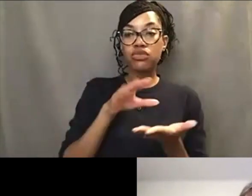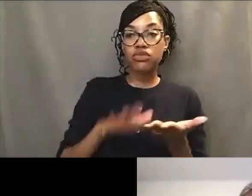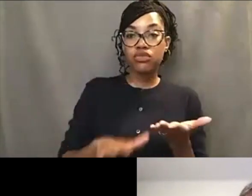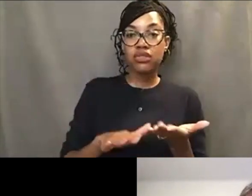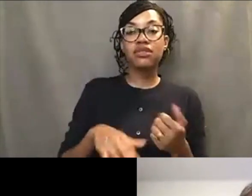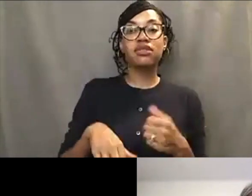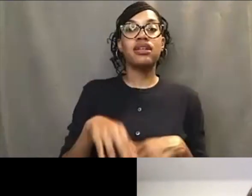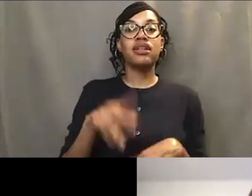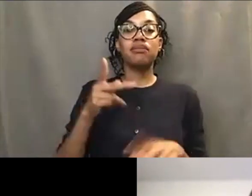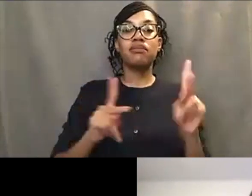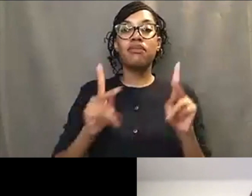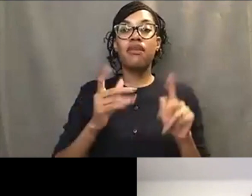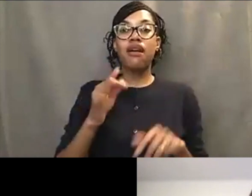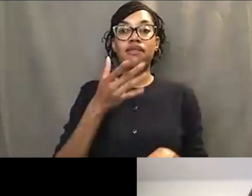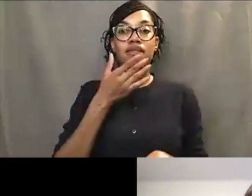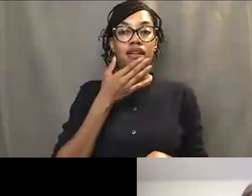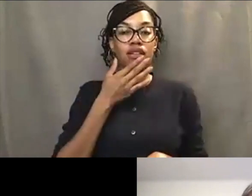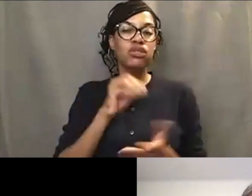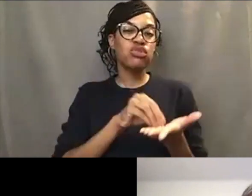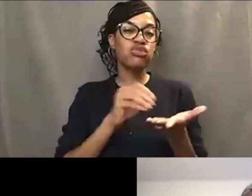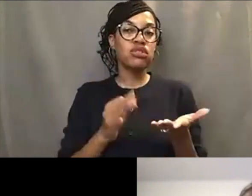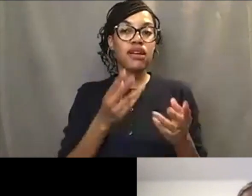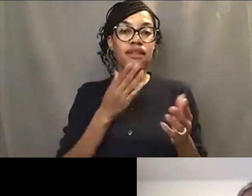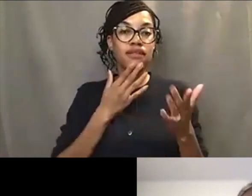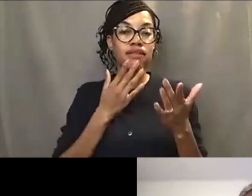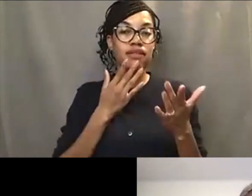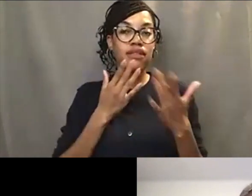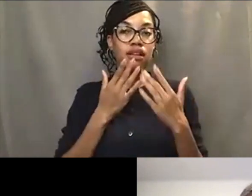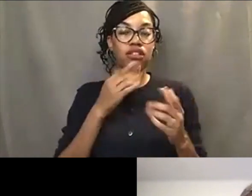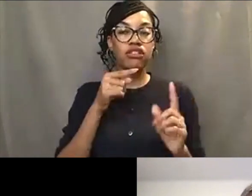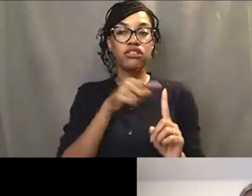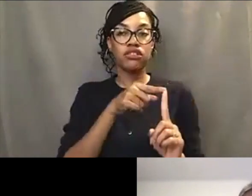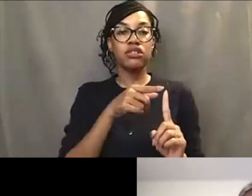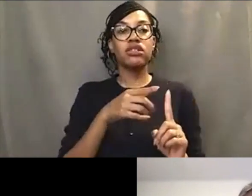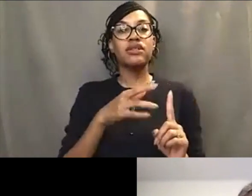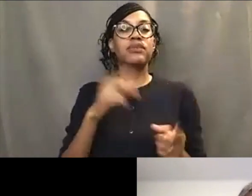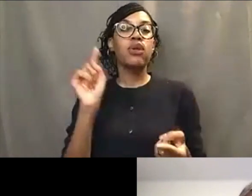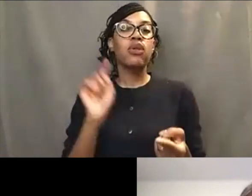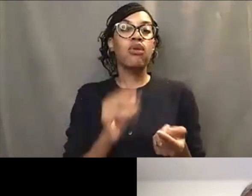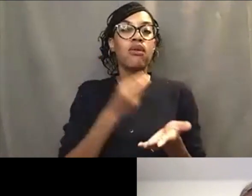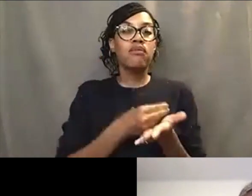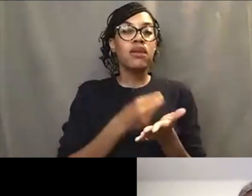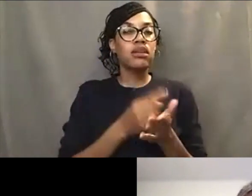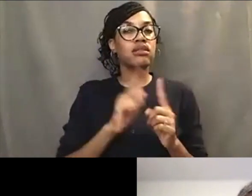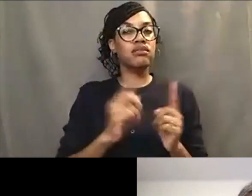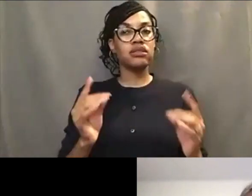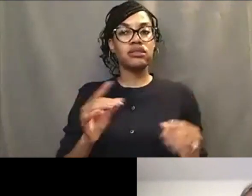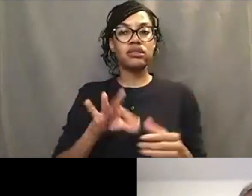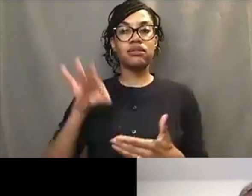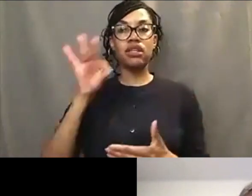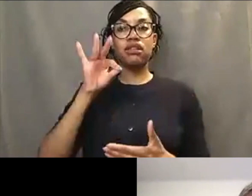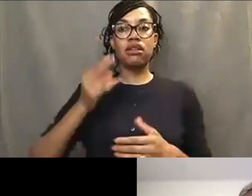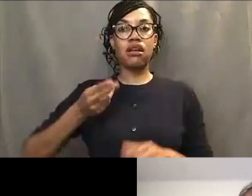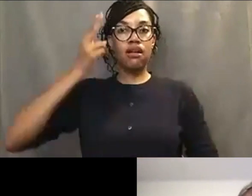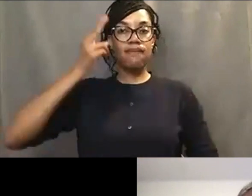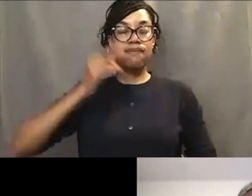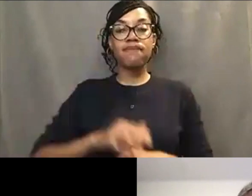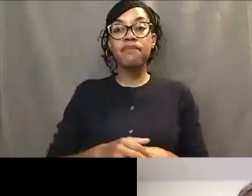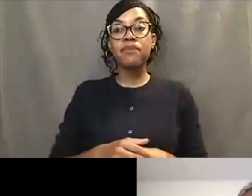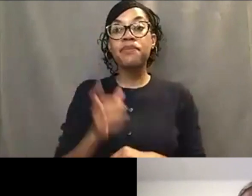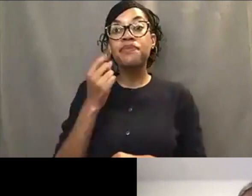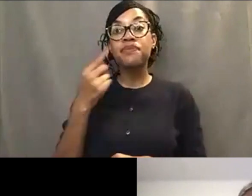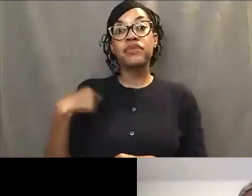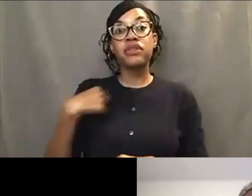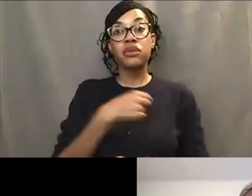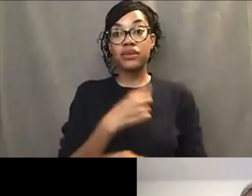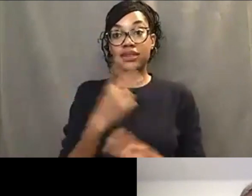and high assets. The work of the union takes place on 2 fronts. Internally, which look like transforming